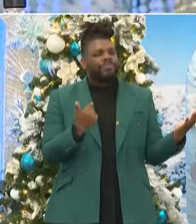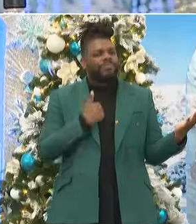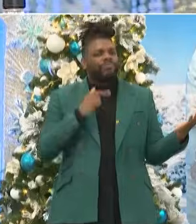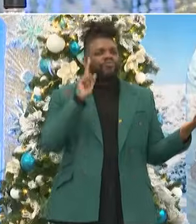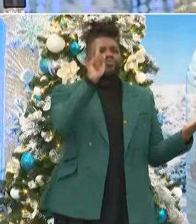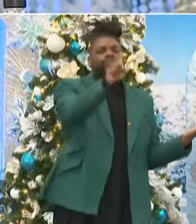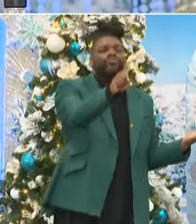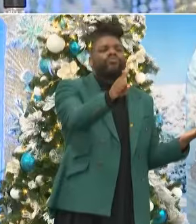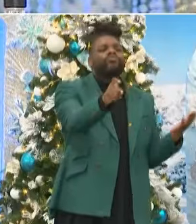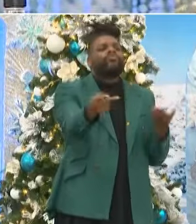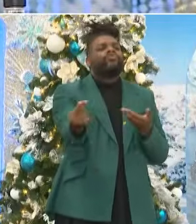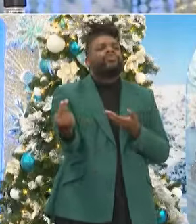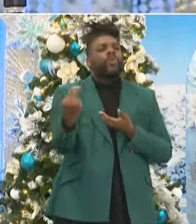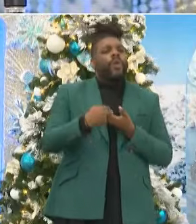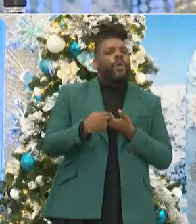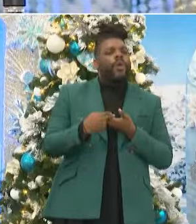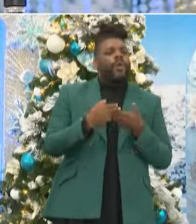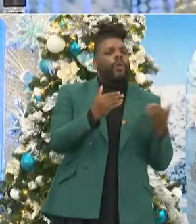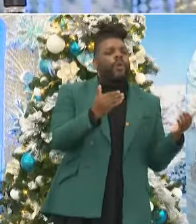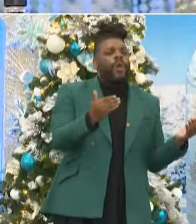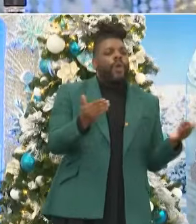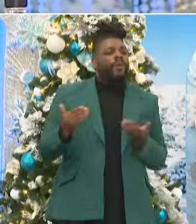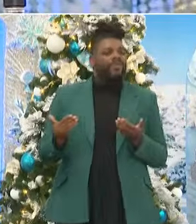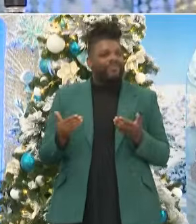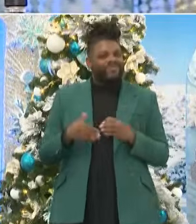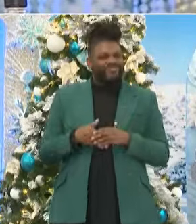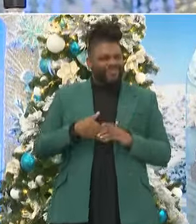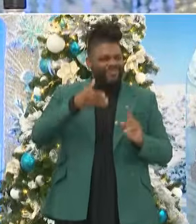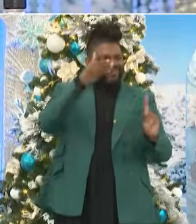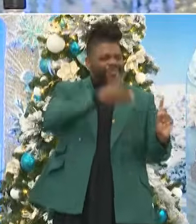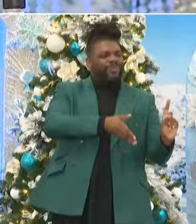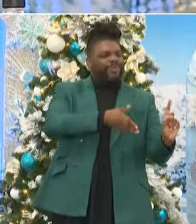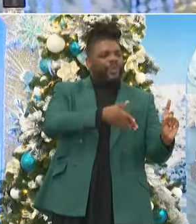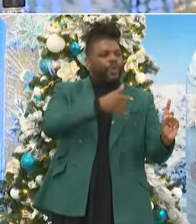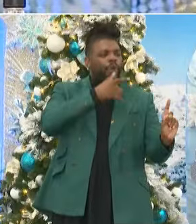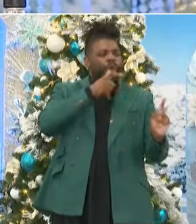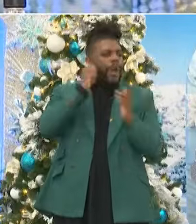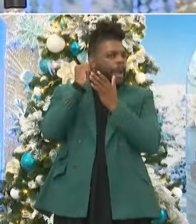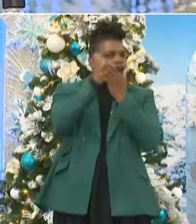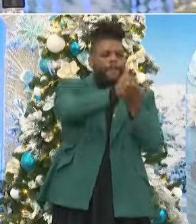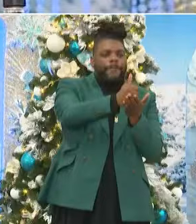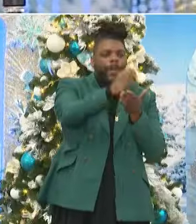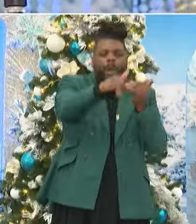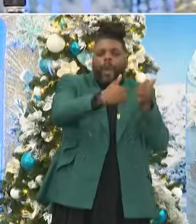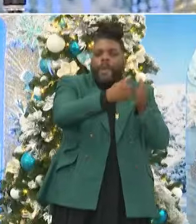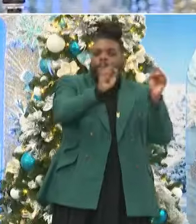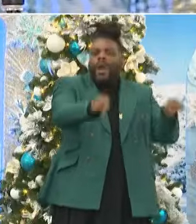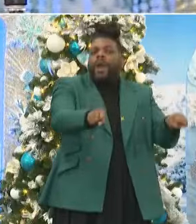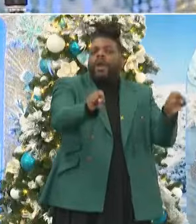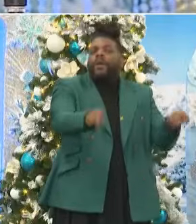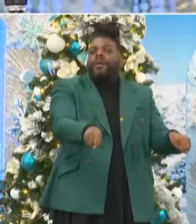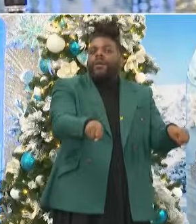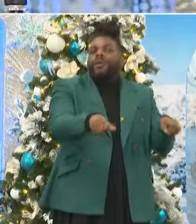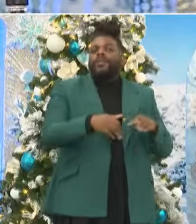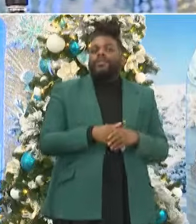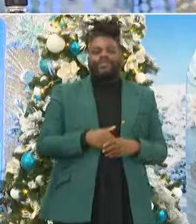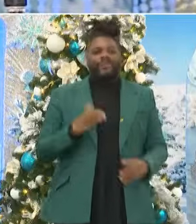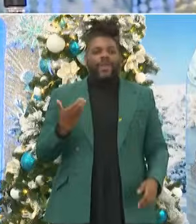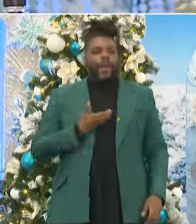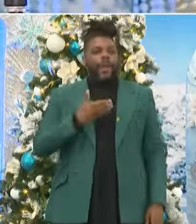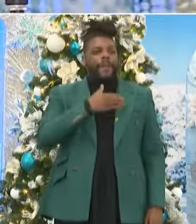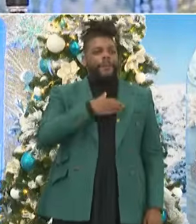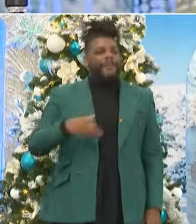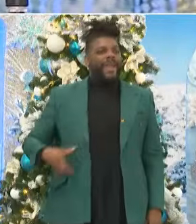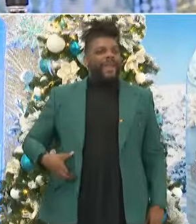to join me in welcoming the person who has helped make all of this possible. Our mayor